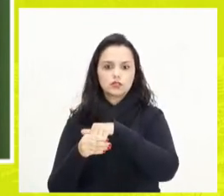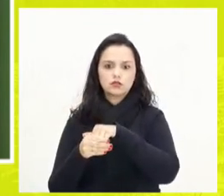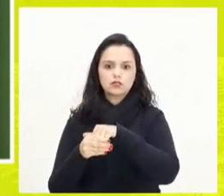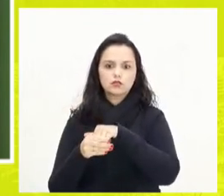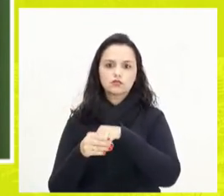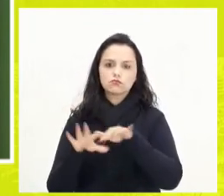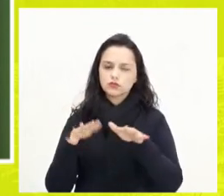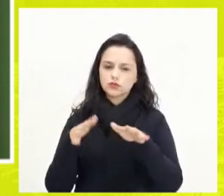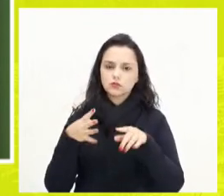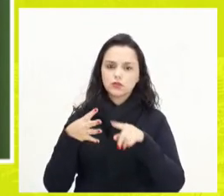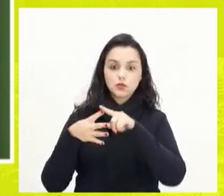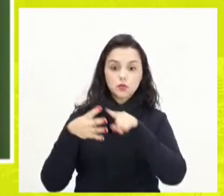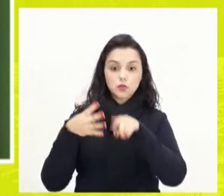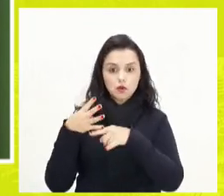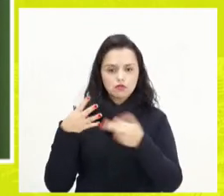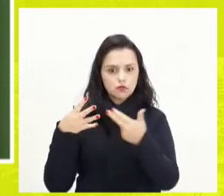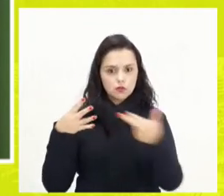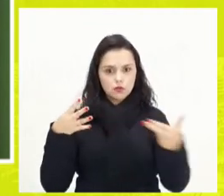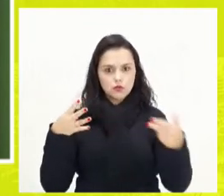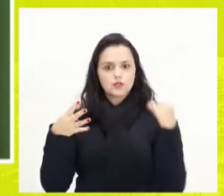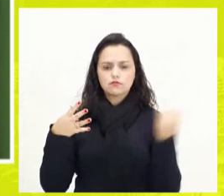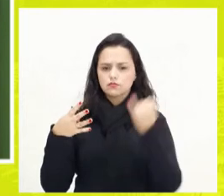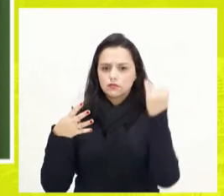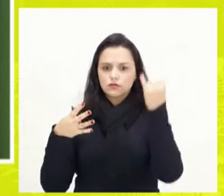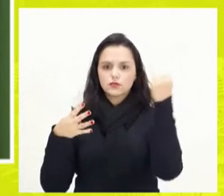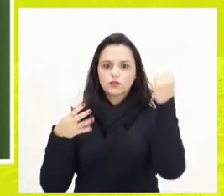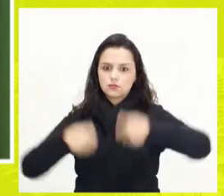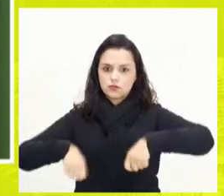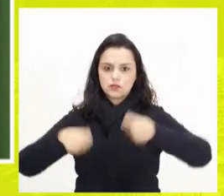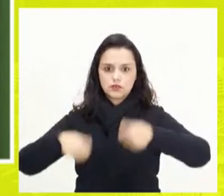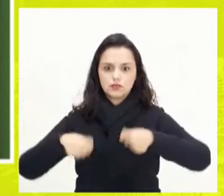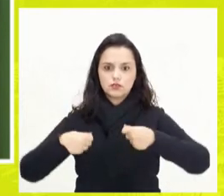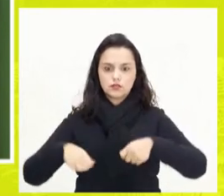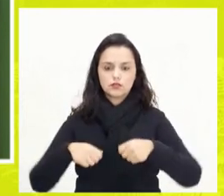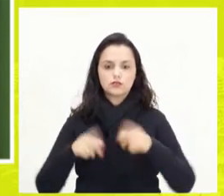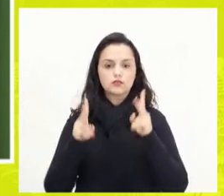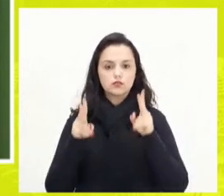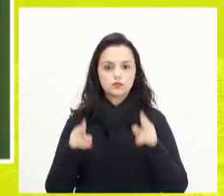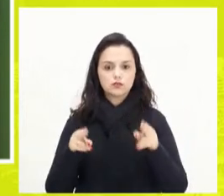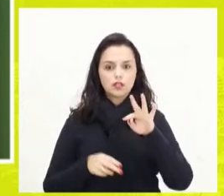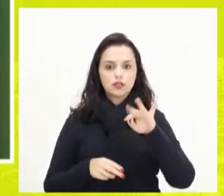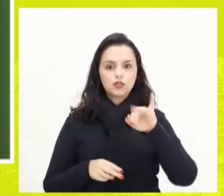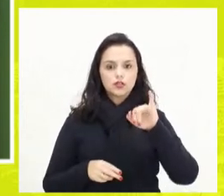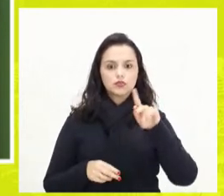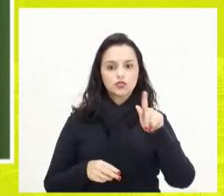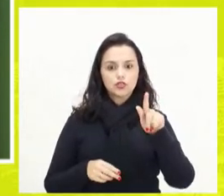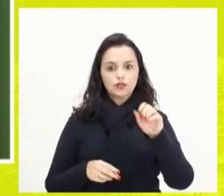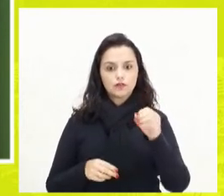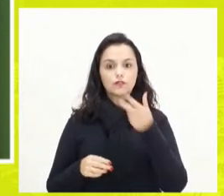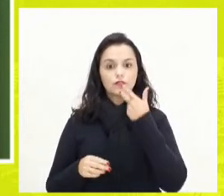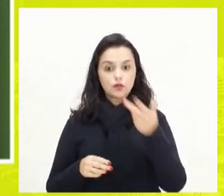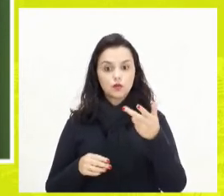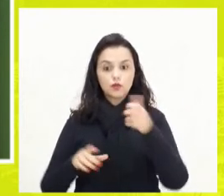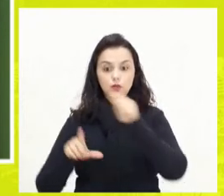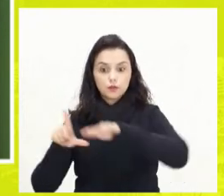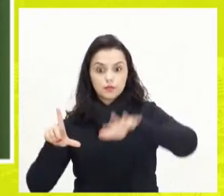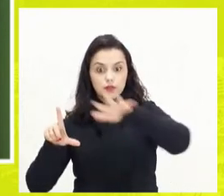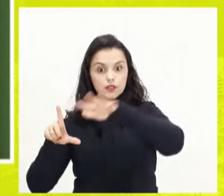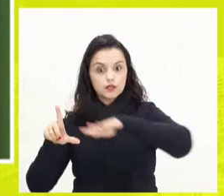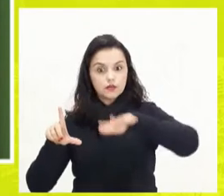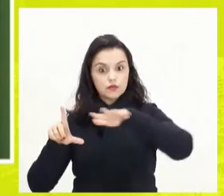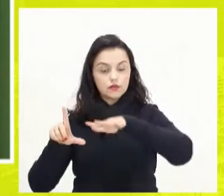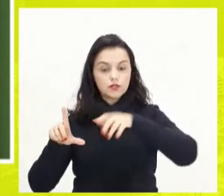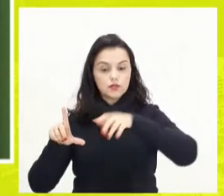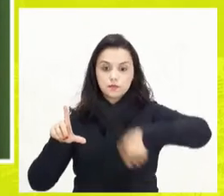elections but there are four or five items that are fundamental